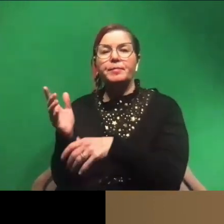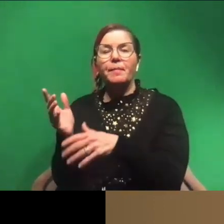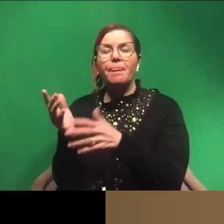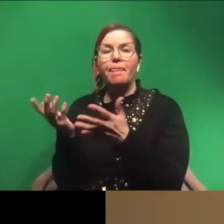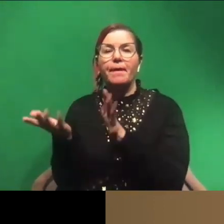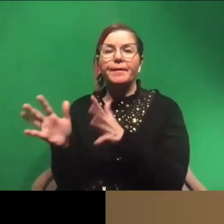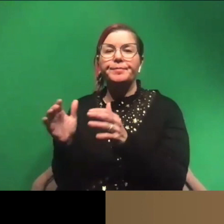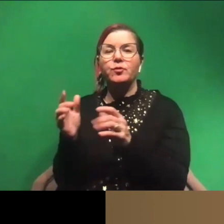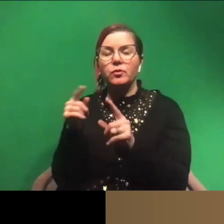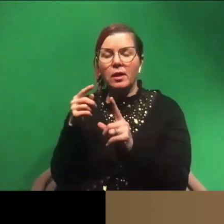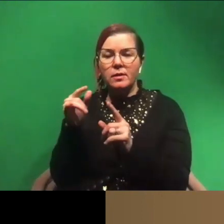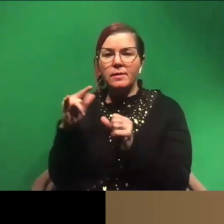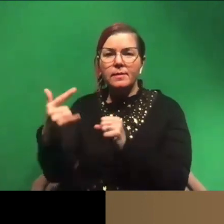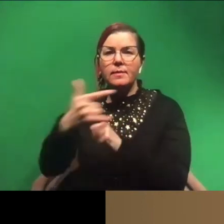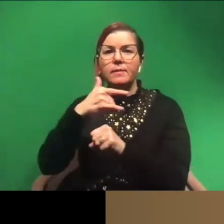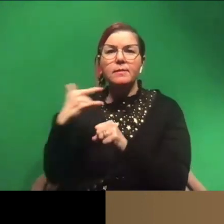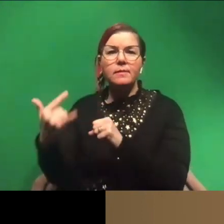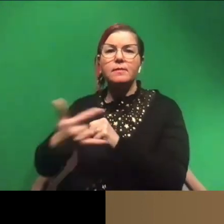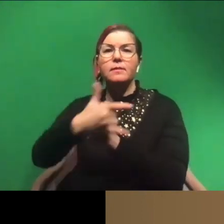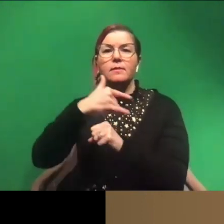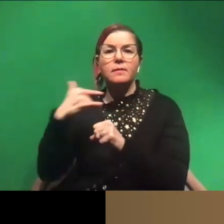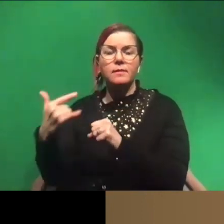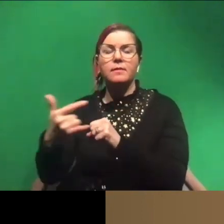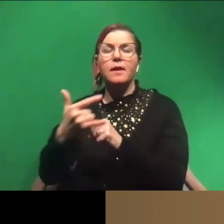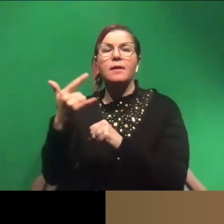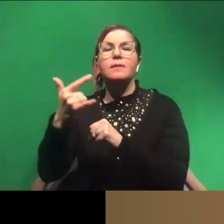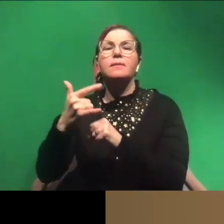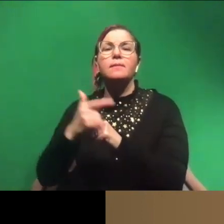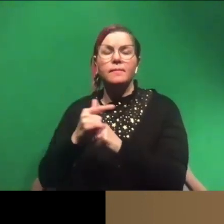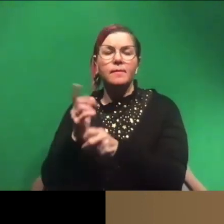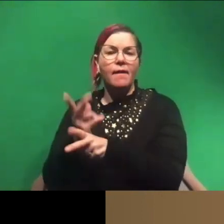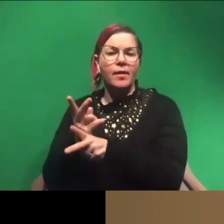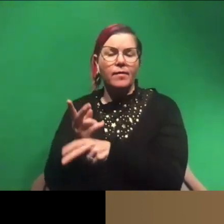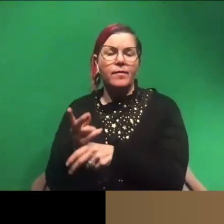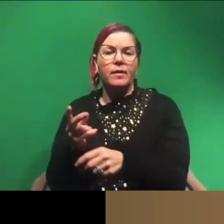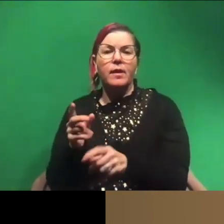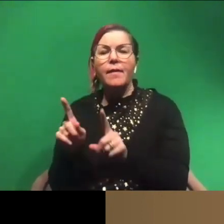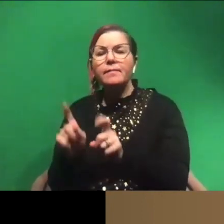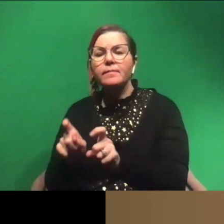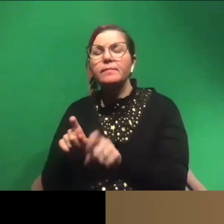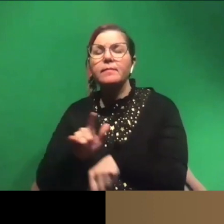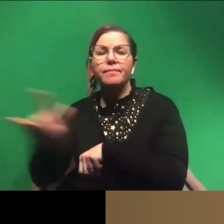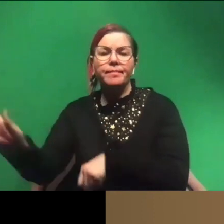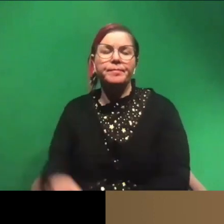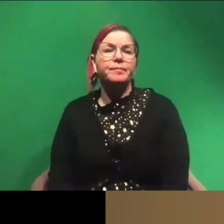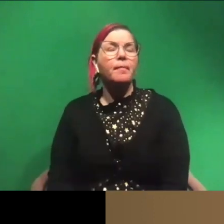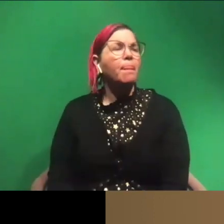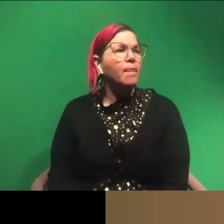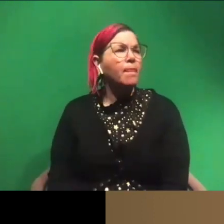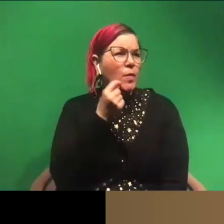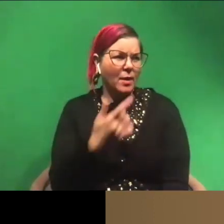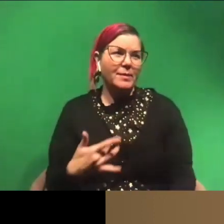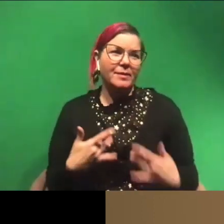by orbiting the planetary body for a while first, and then they carefully touched down and then got their sample and got back up. Very cool. Yeah, that was an exciting